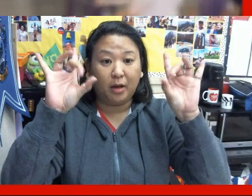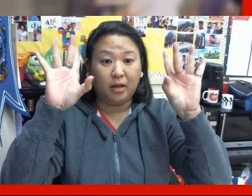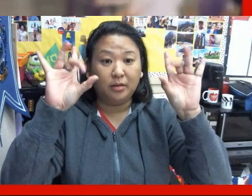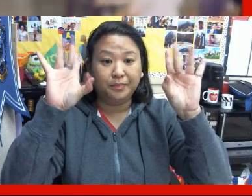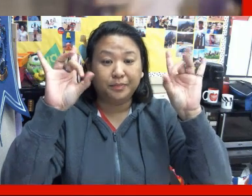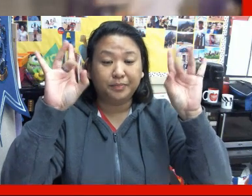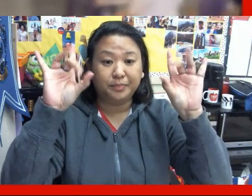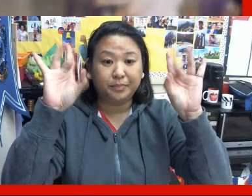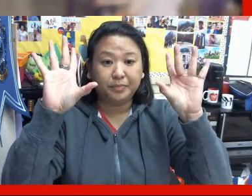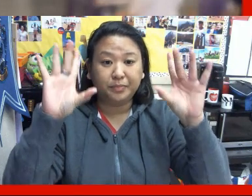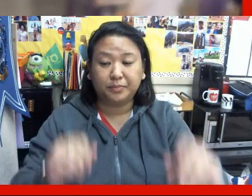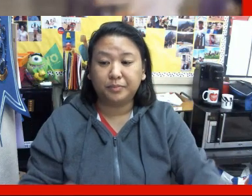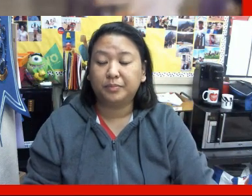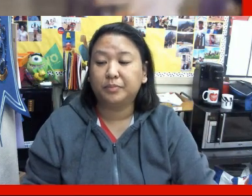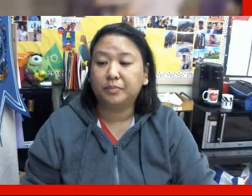Volleyball.